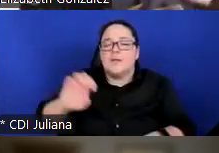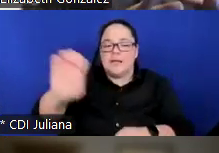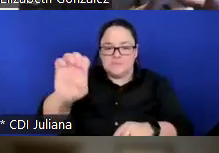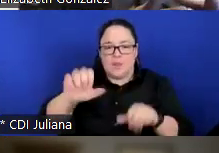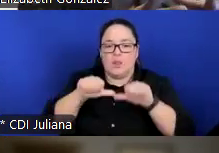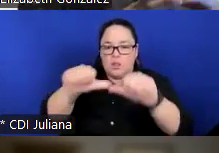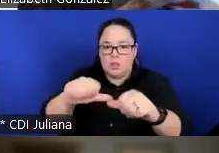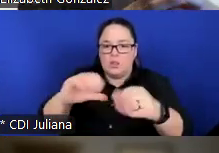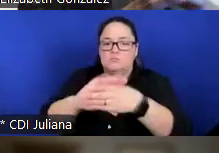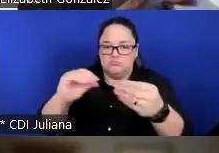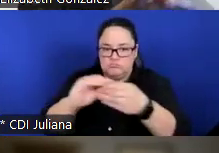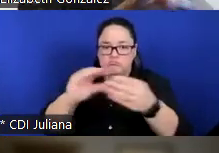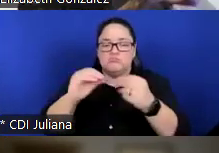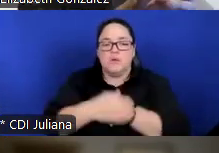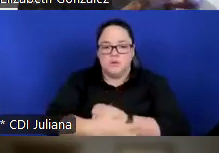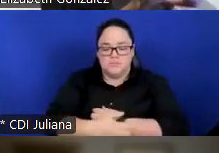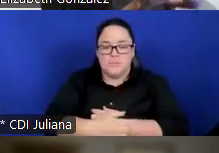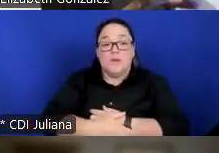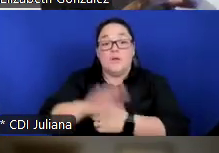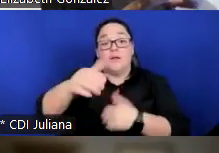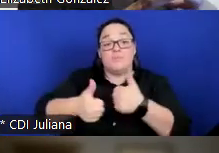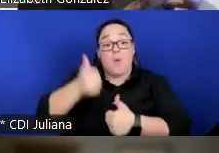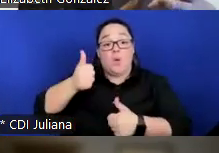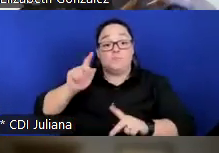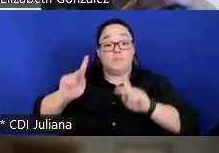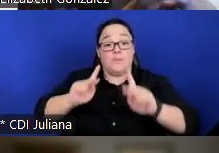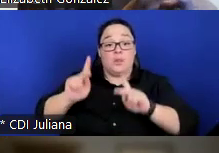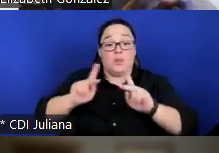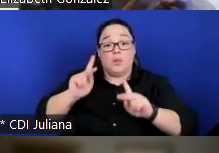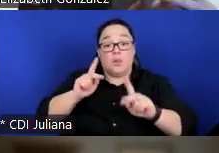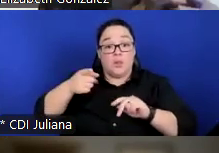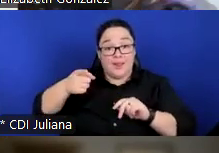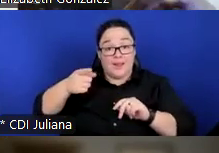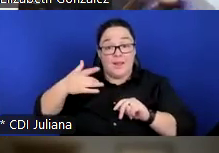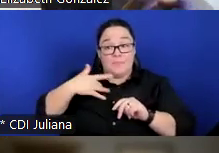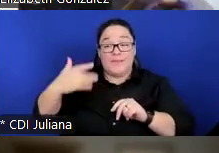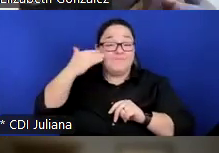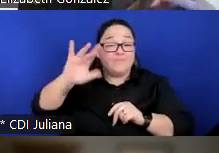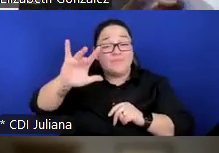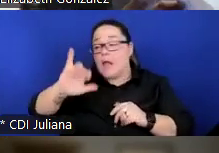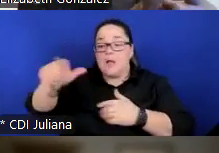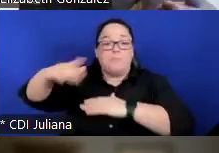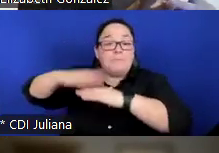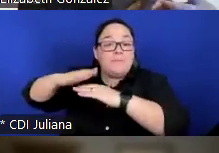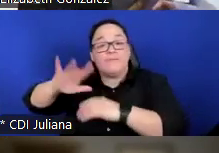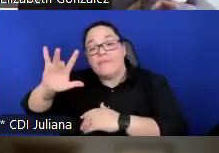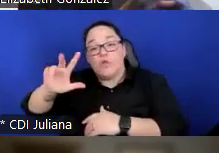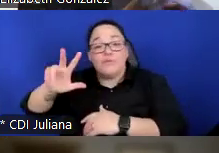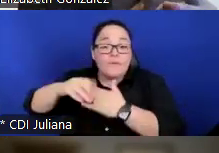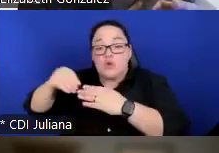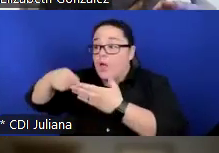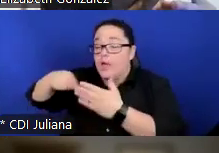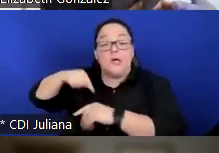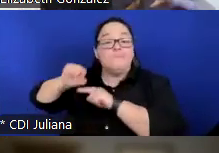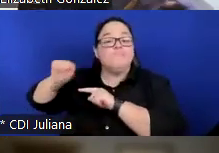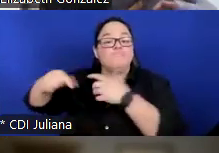Most people making those minimum payments are paying $200 to $300 to $400 a